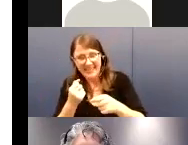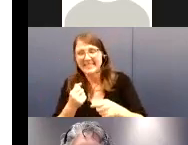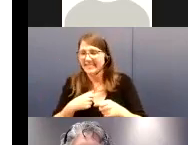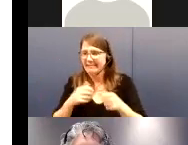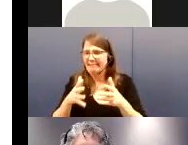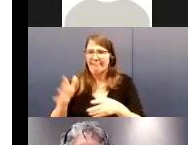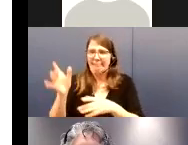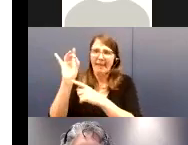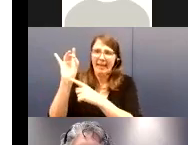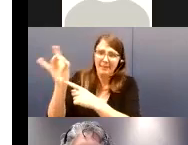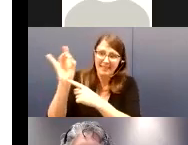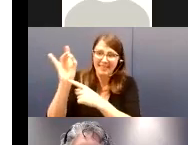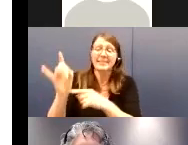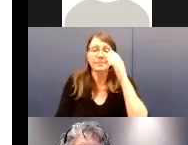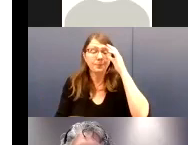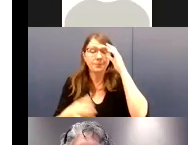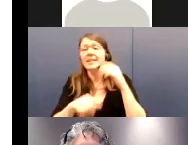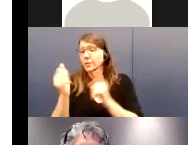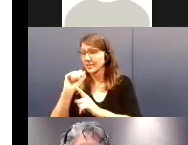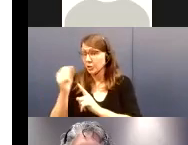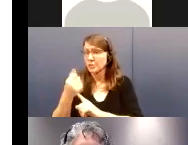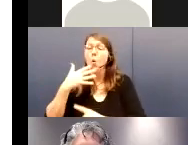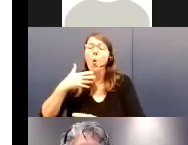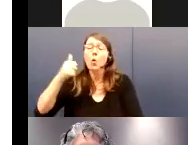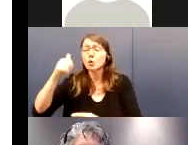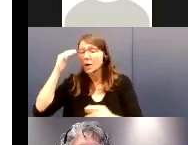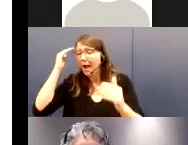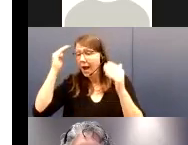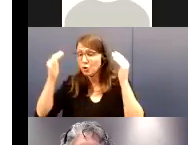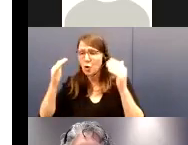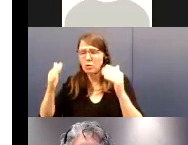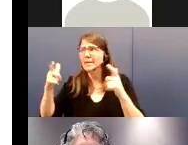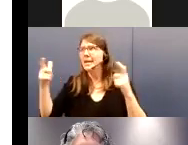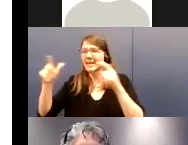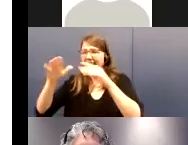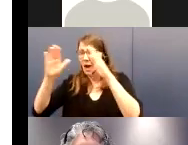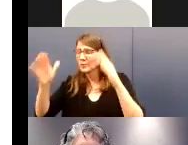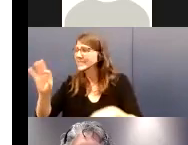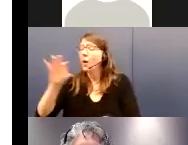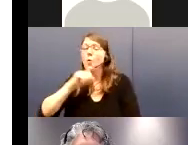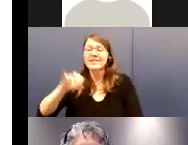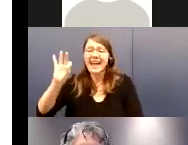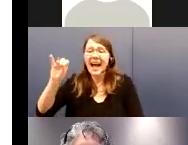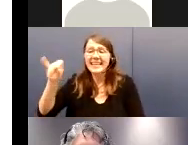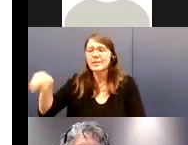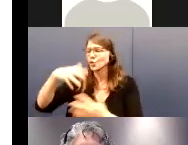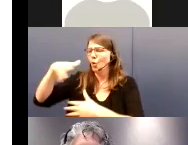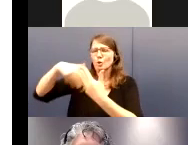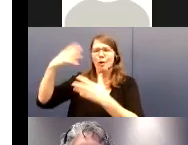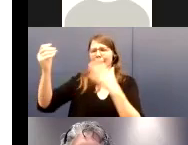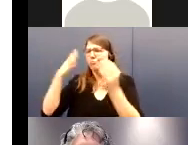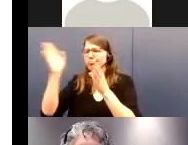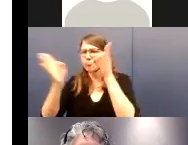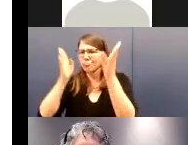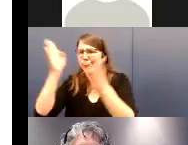left. Older adult, had a nice big house to herself, 90 years old, very social, out all the time, brought